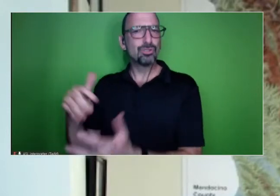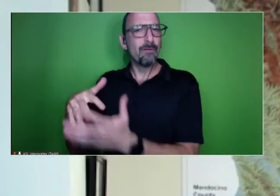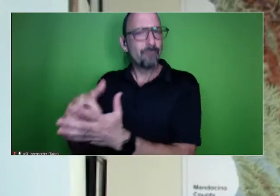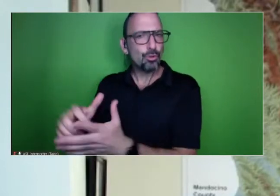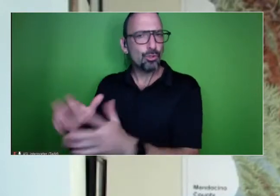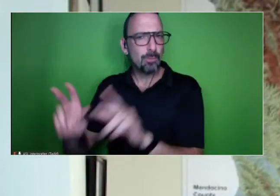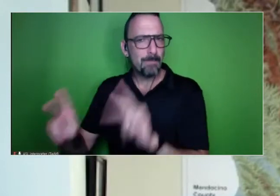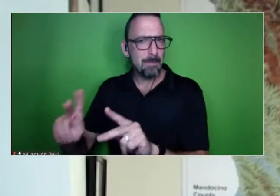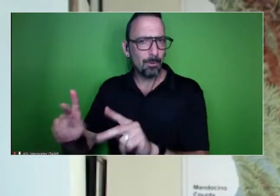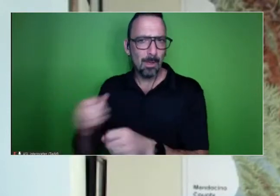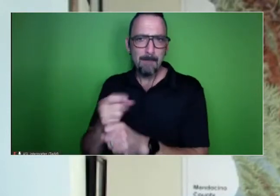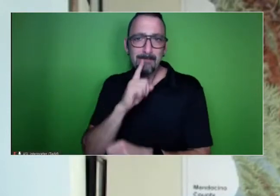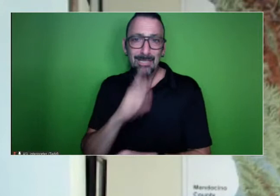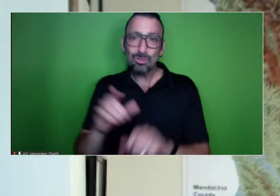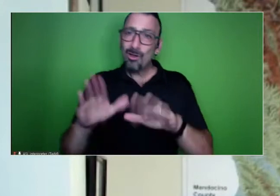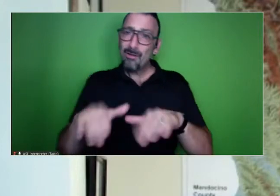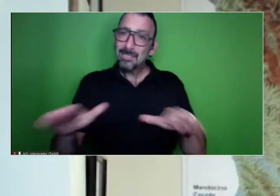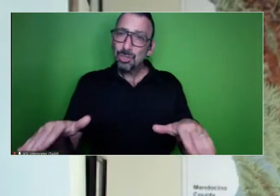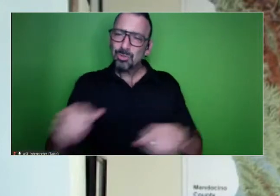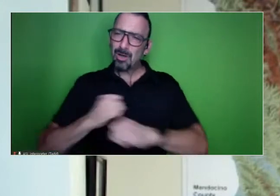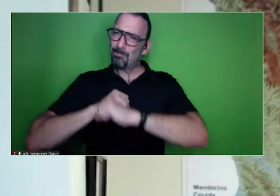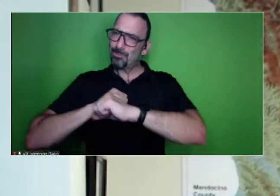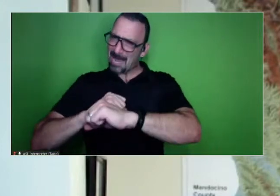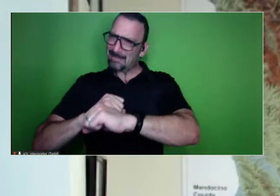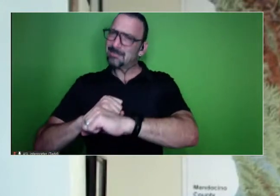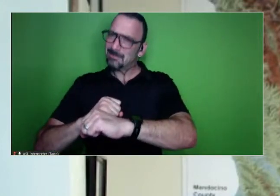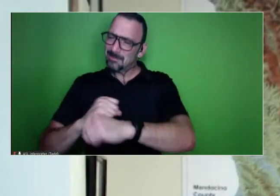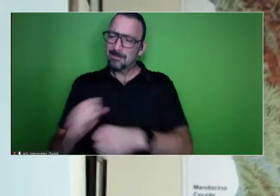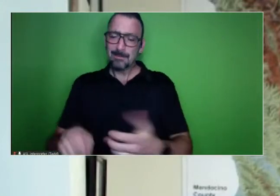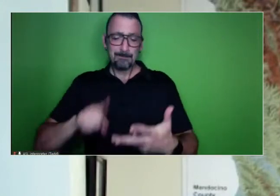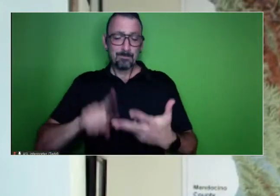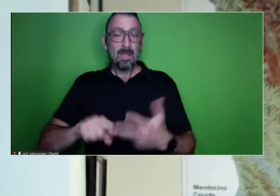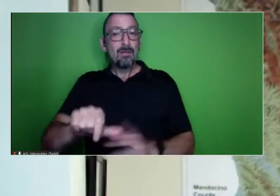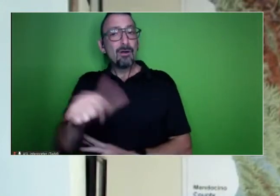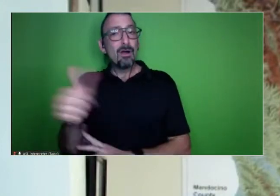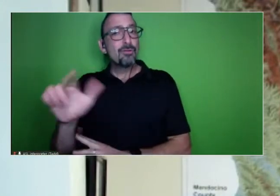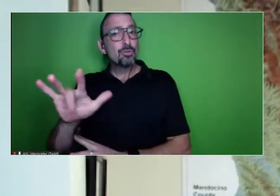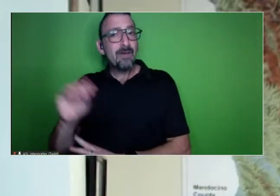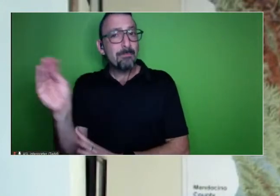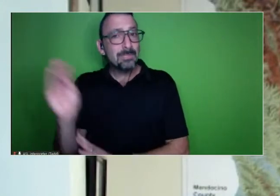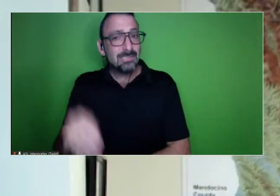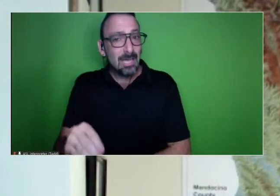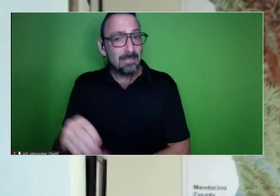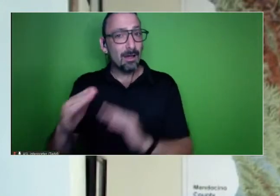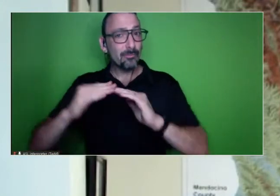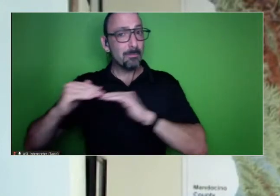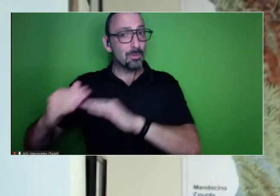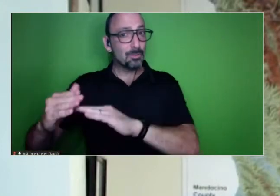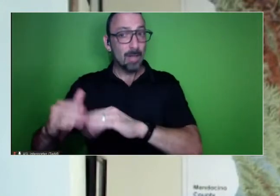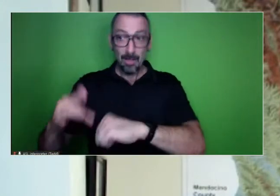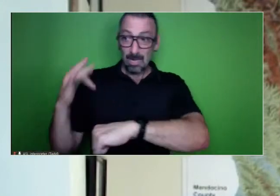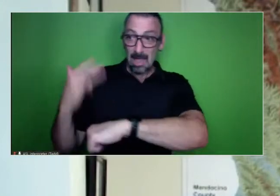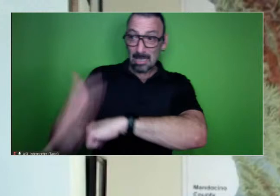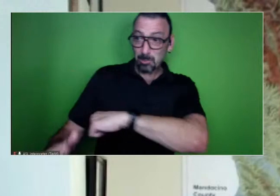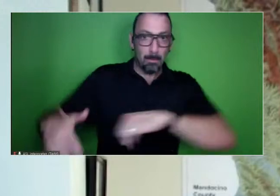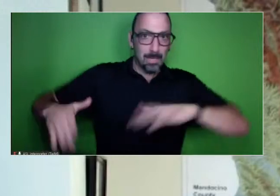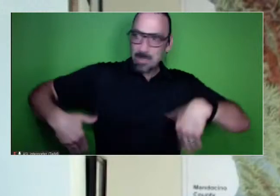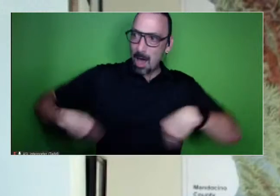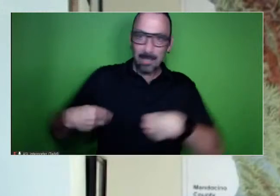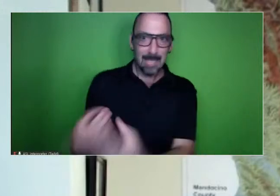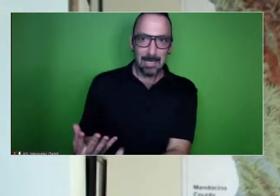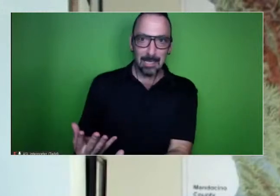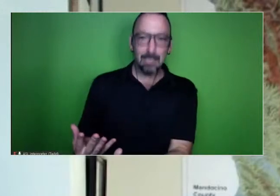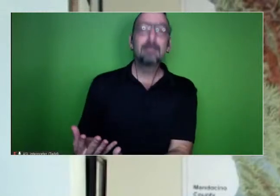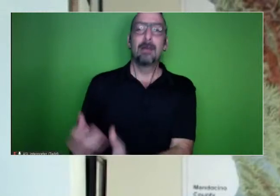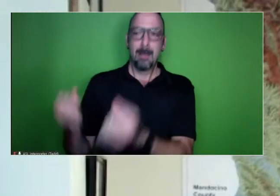children protected, and the other 25% of our community that is eligible and not getting it, many of them